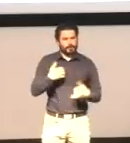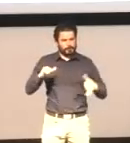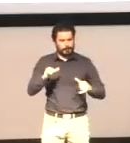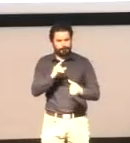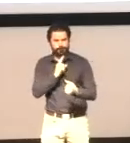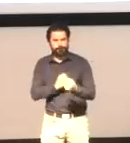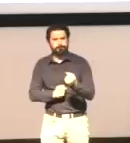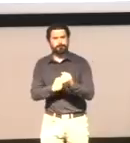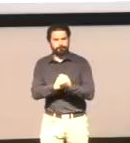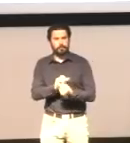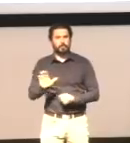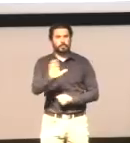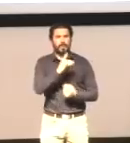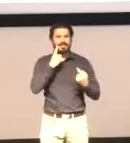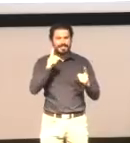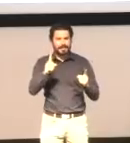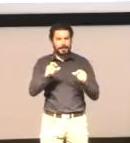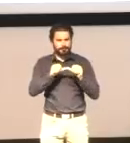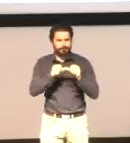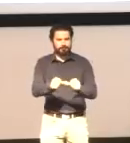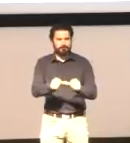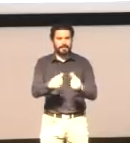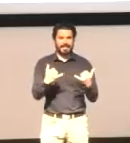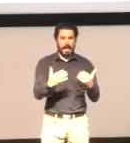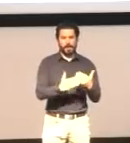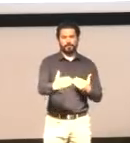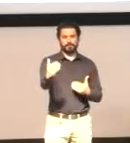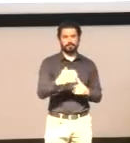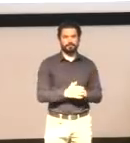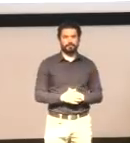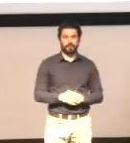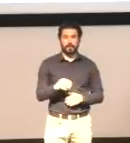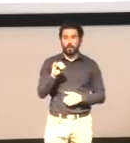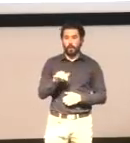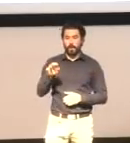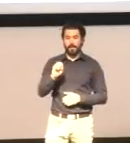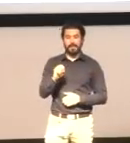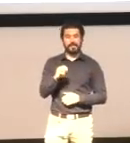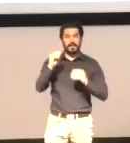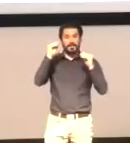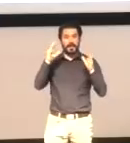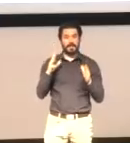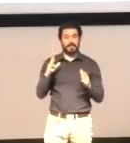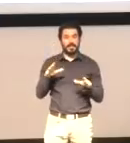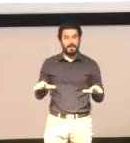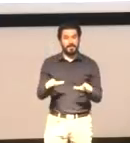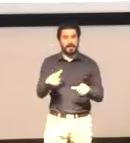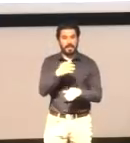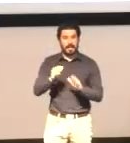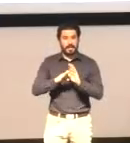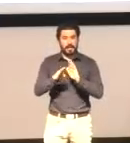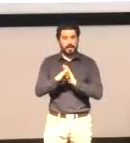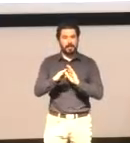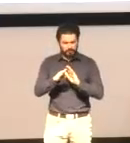both now and in the future. For faculty, the Office of Faculty Affairs and Faculty Development is here to support you as